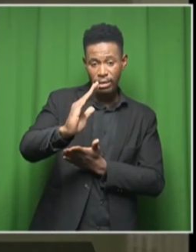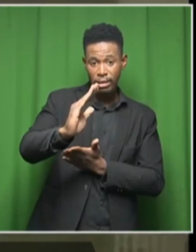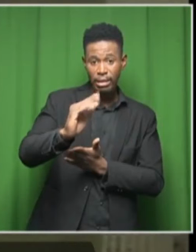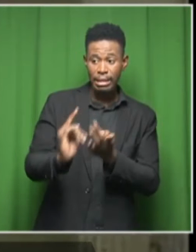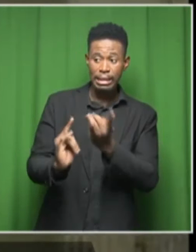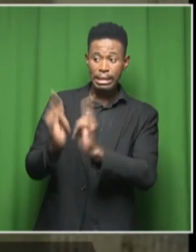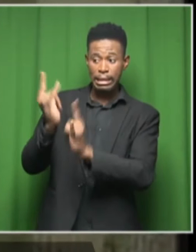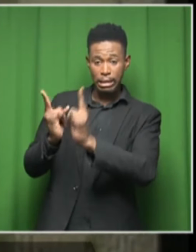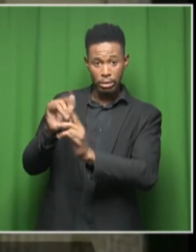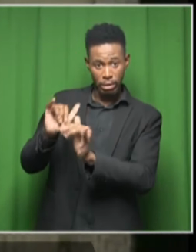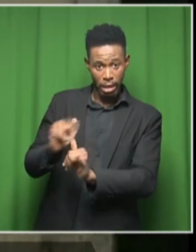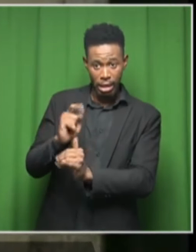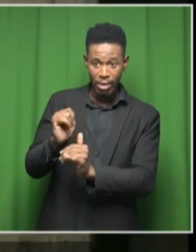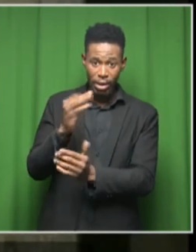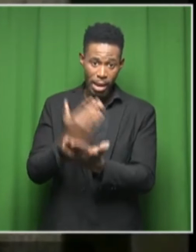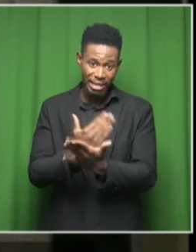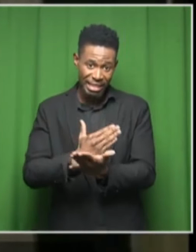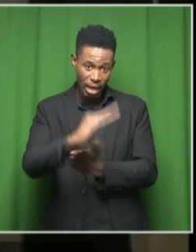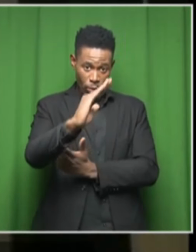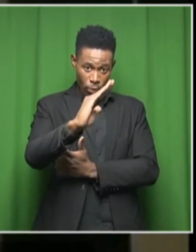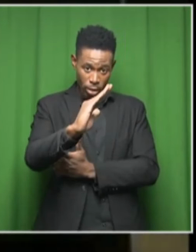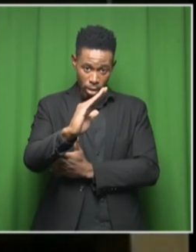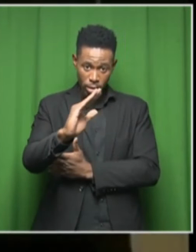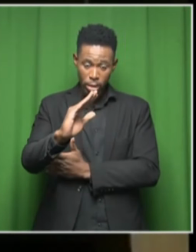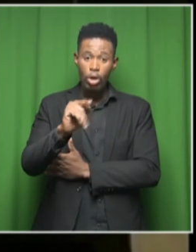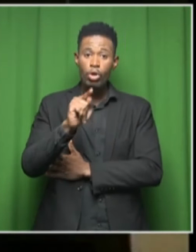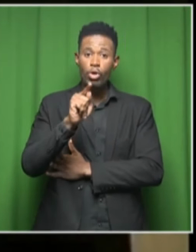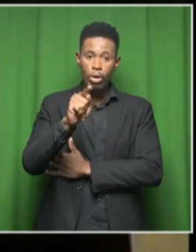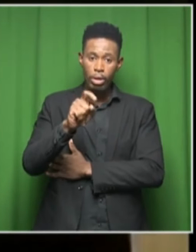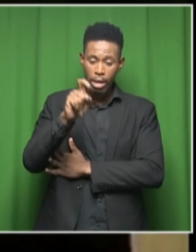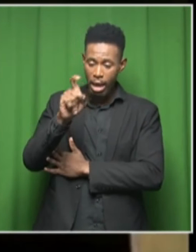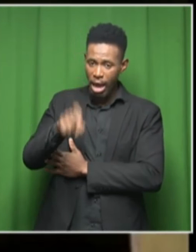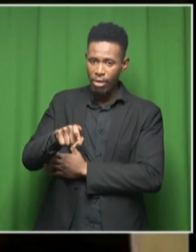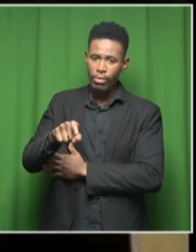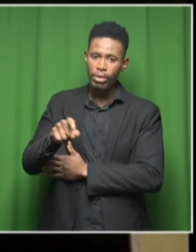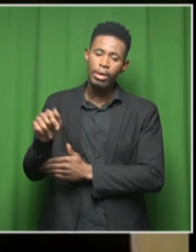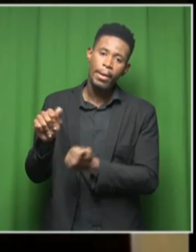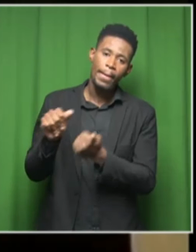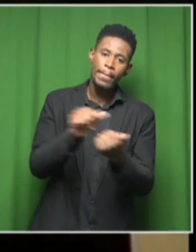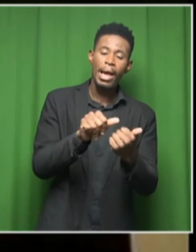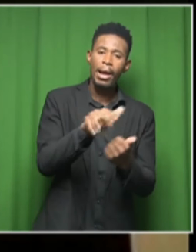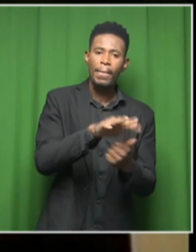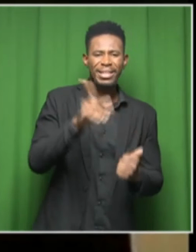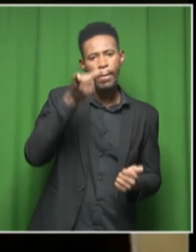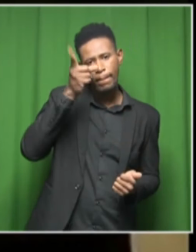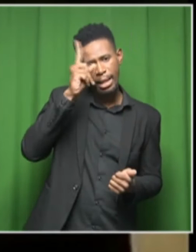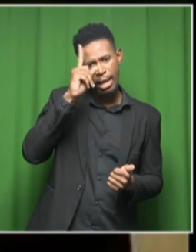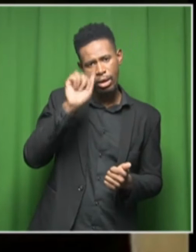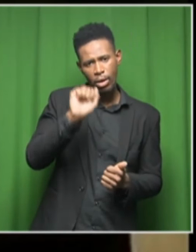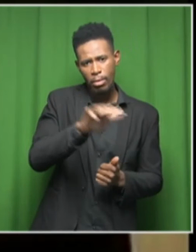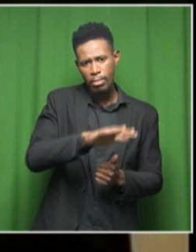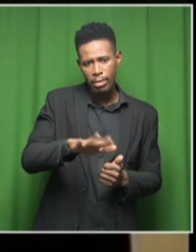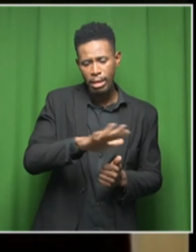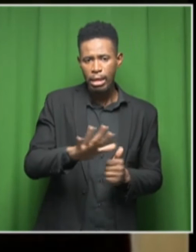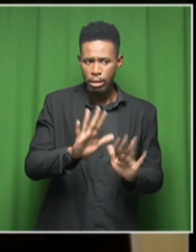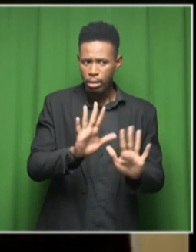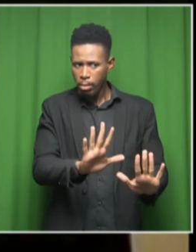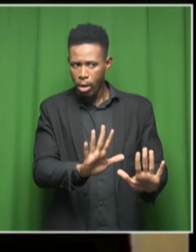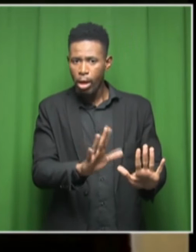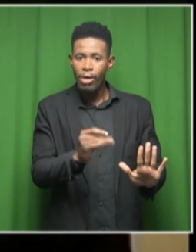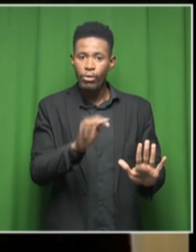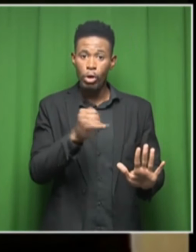city where you are, you would have to be returned to the ethnic group where you come from. If you are